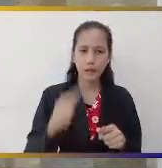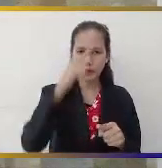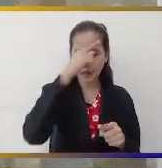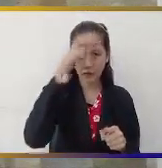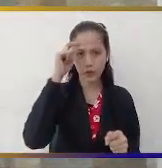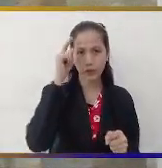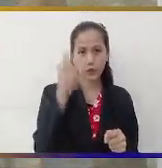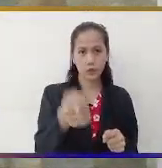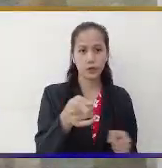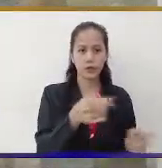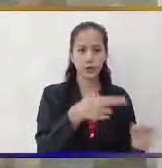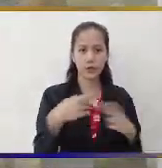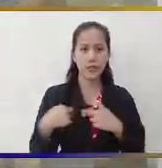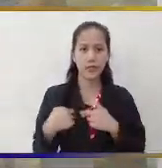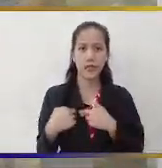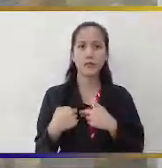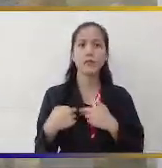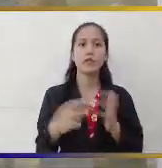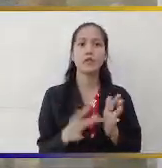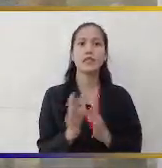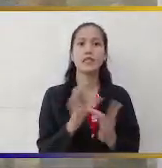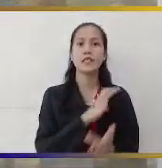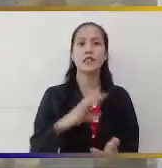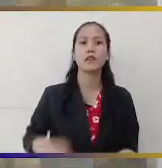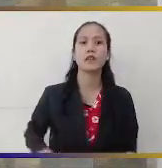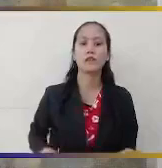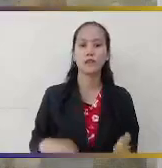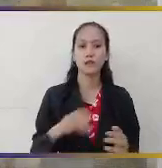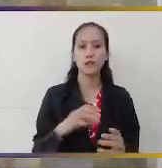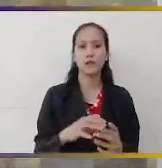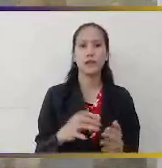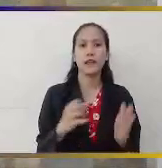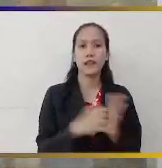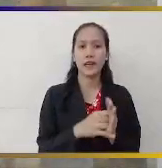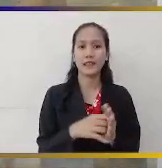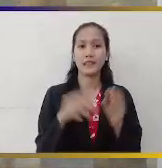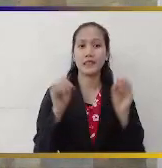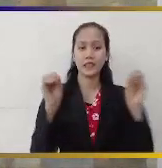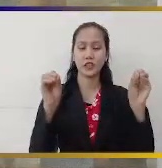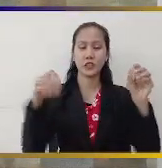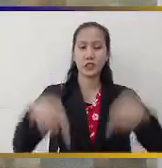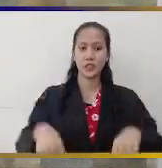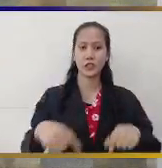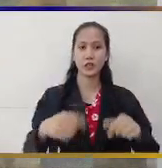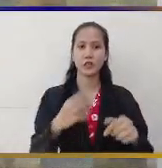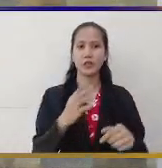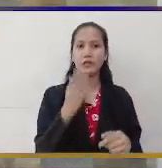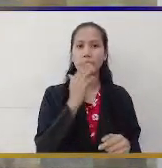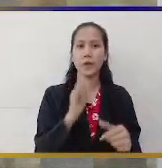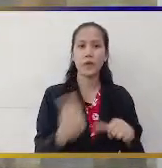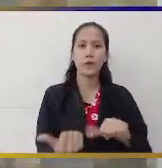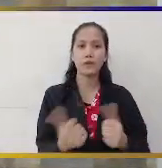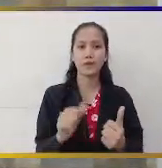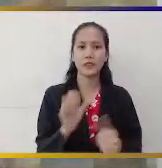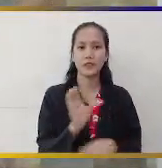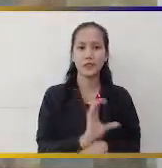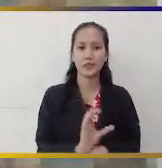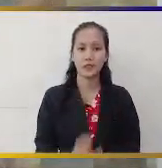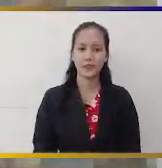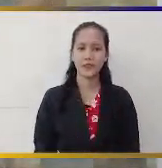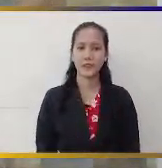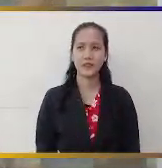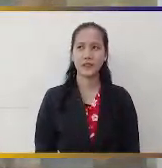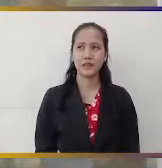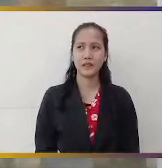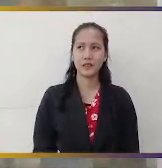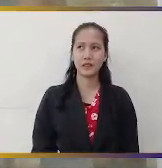you know what? This message is not for you. This is not a Sunday morning gospel message. This is a message about the Christian life, not